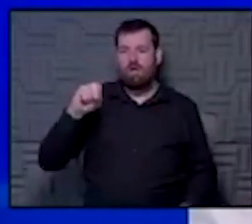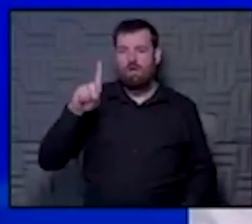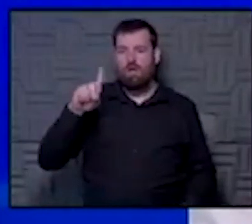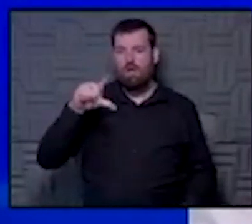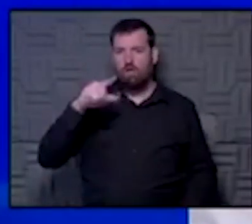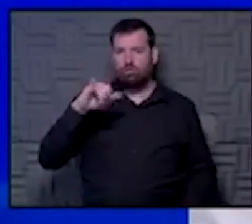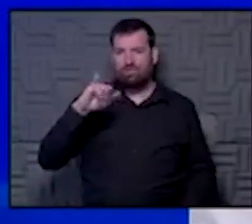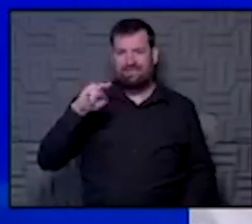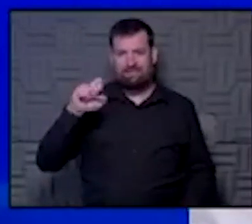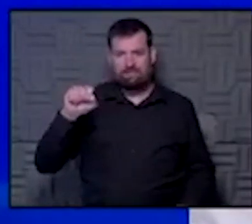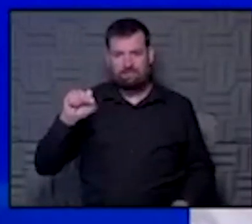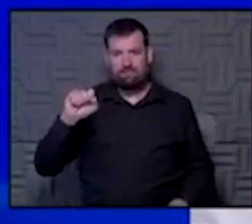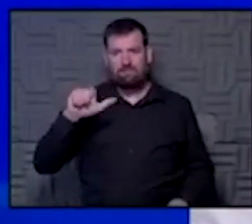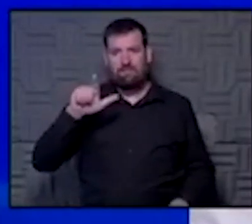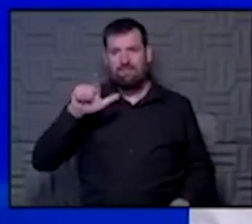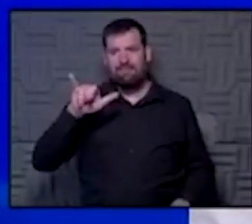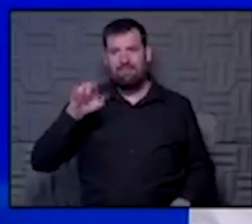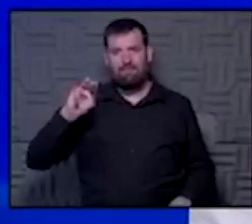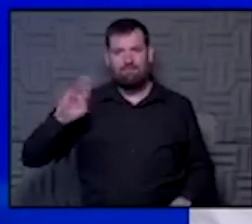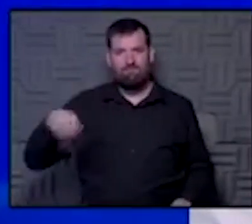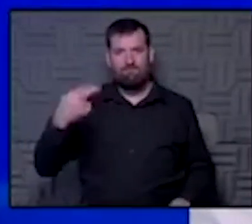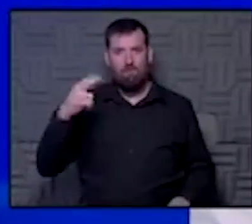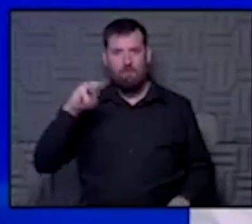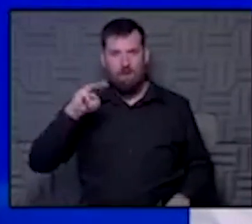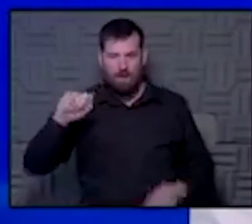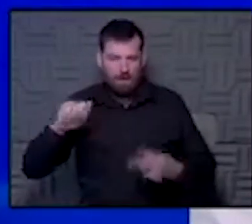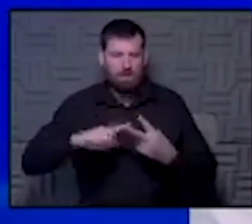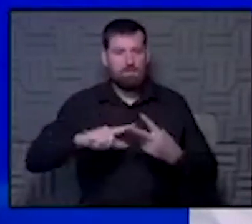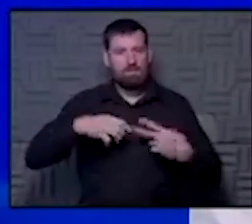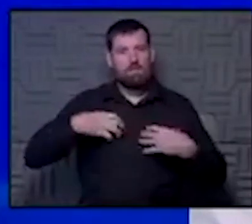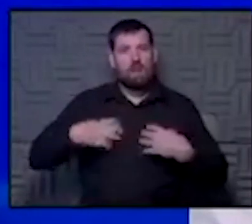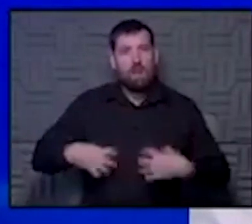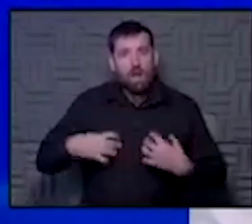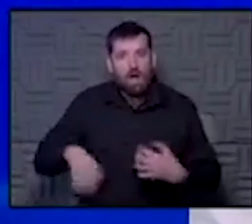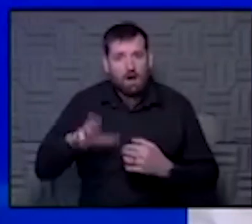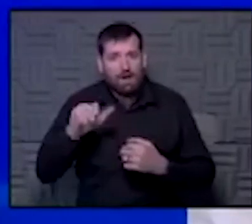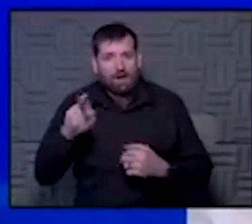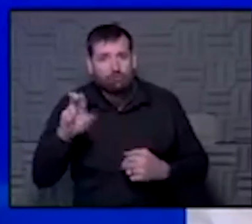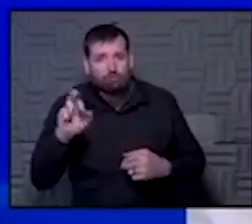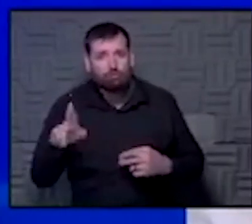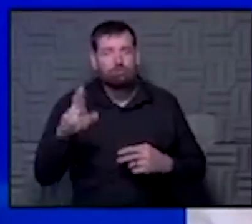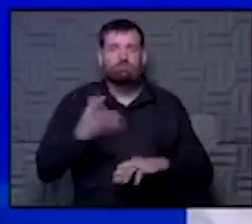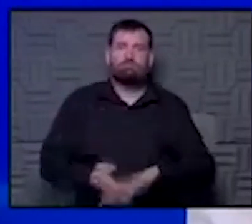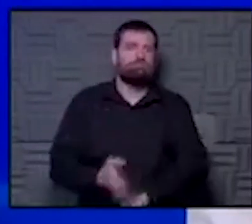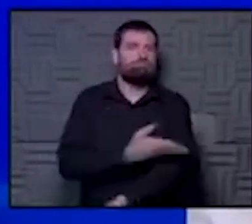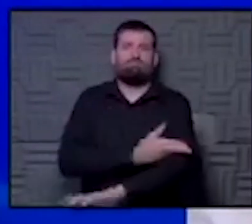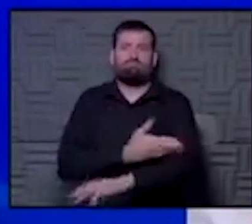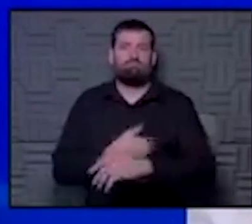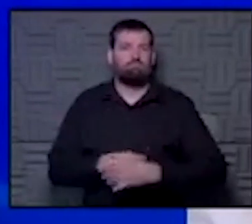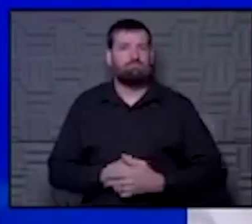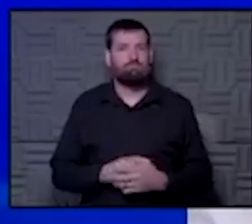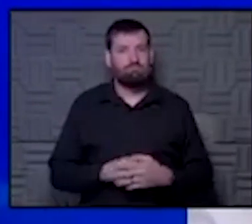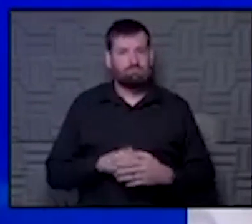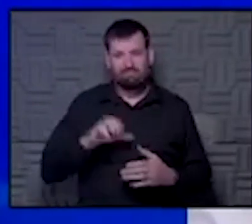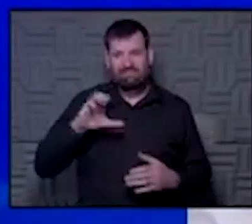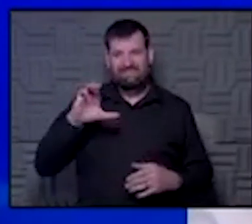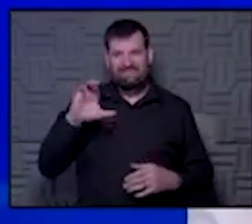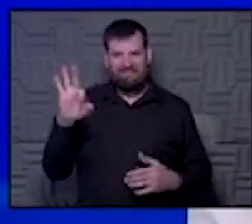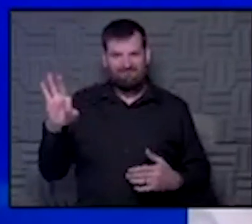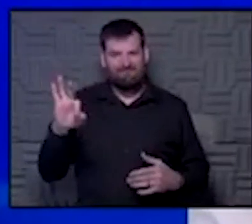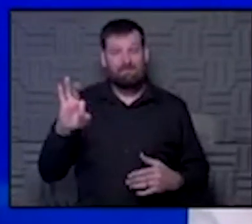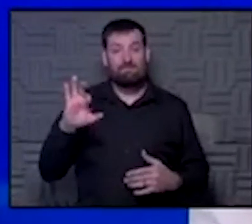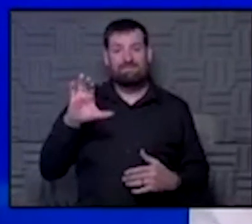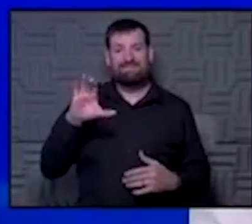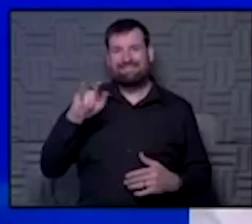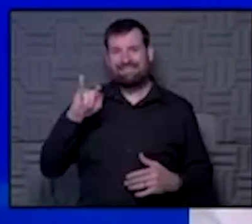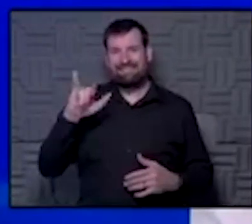not 100%. But it is so much better. Lung cancer, so much better. So cystic fibrosis disease I treat